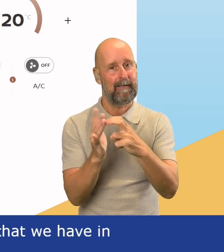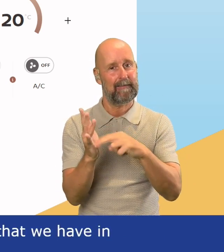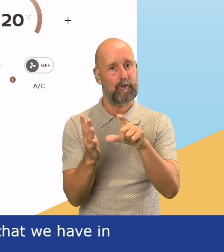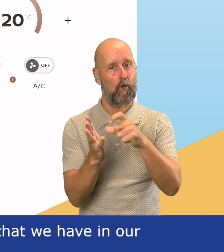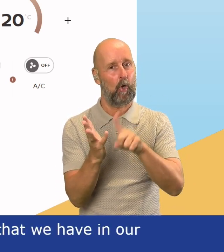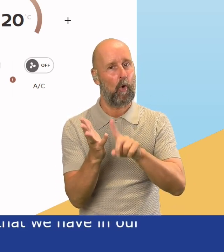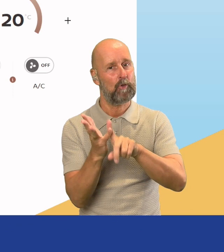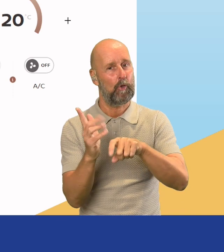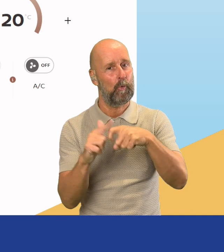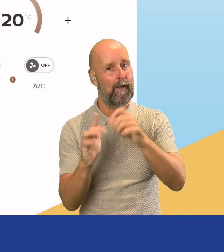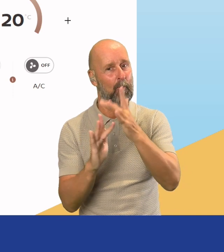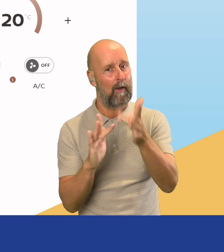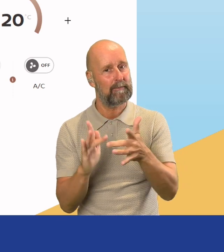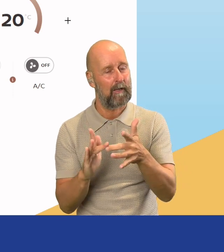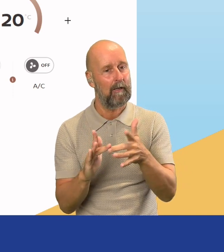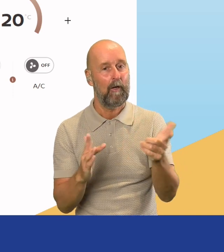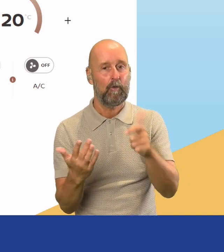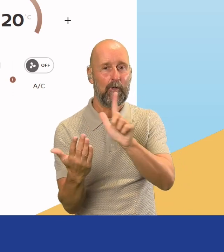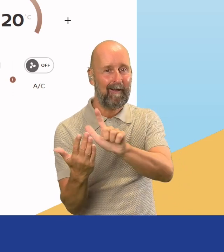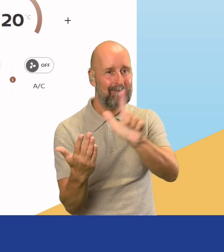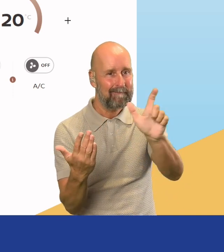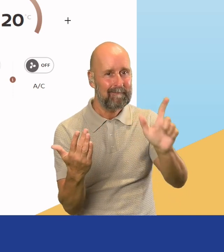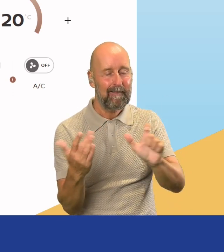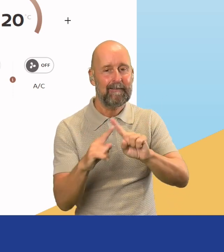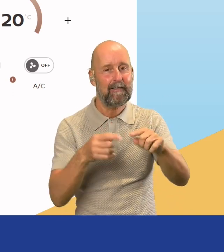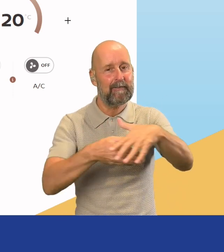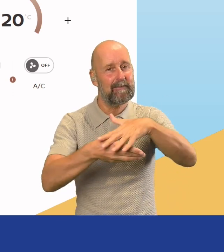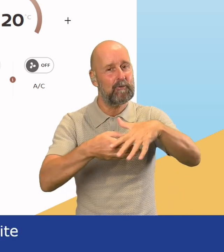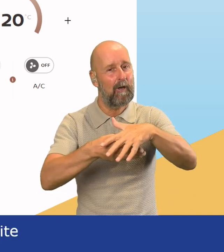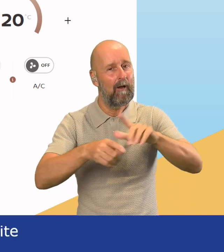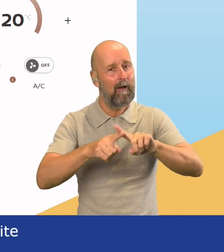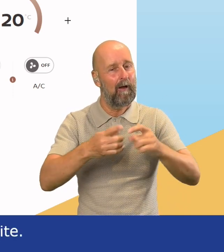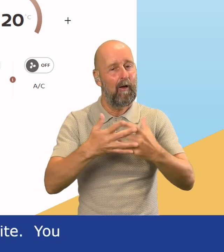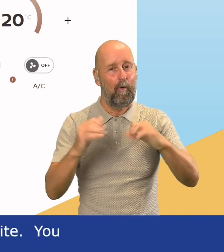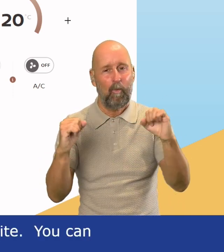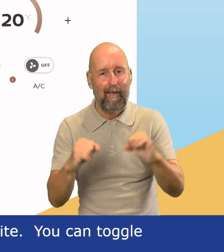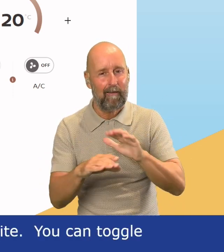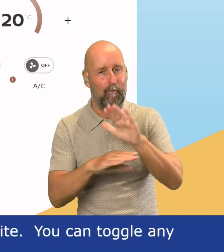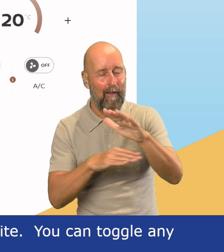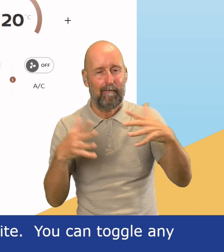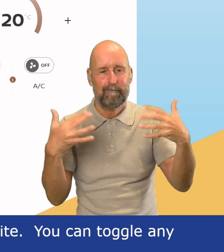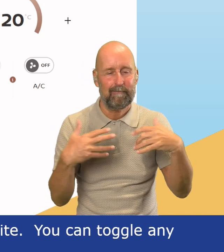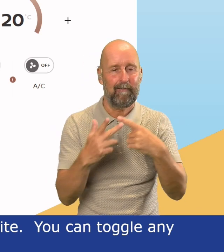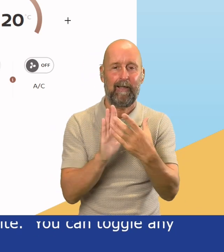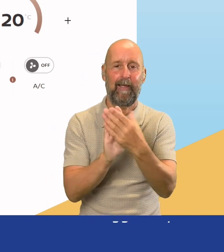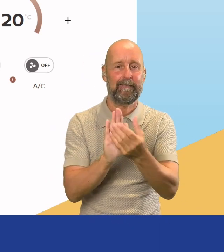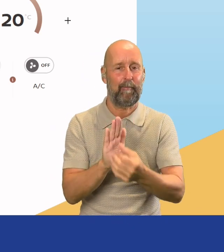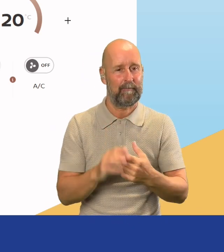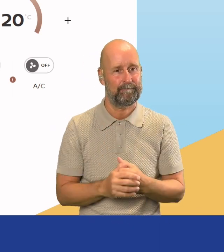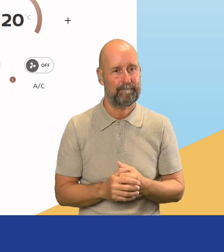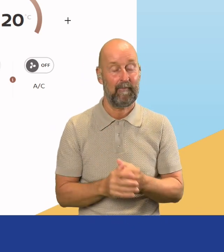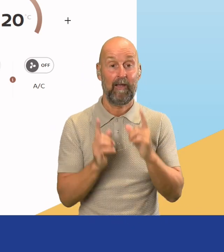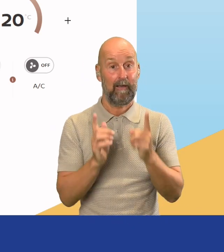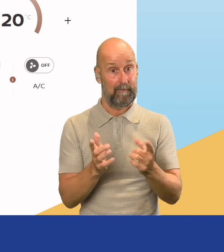nissan.co.uk website. And you can toggle any number of scenarios to see what the range input is. I've got a couple of examples for you here. So this is a